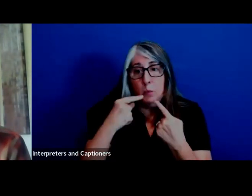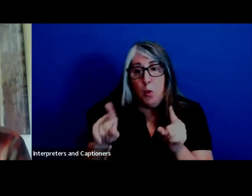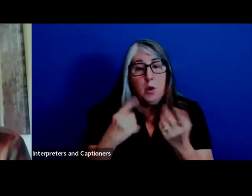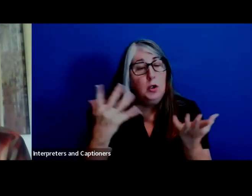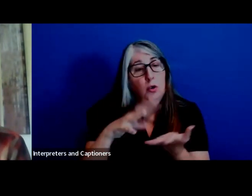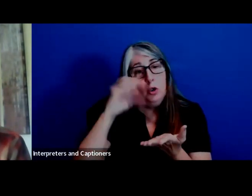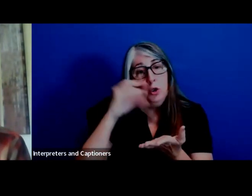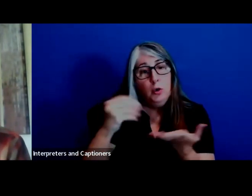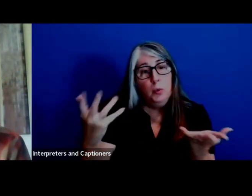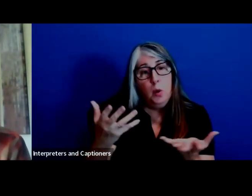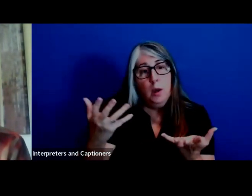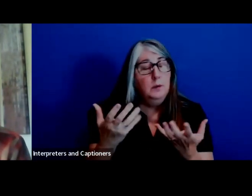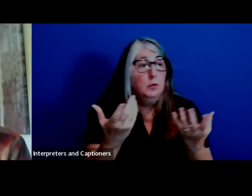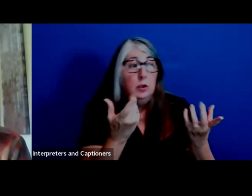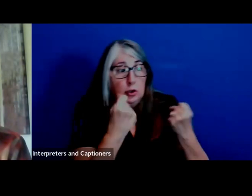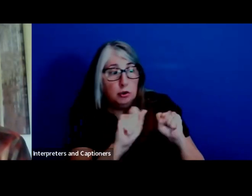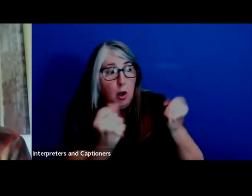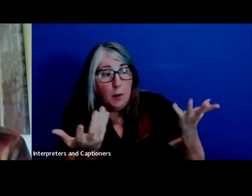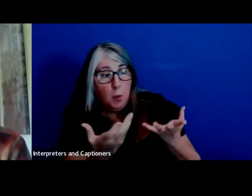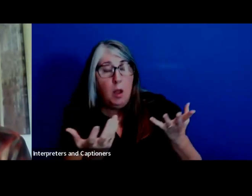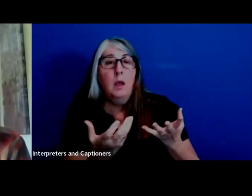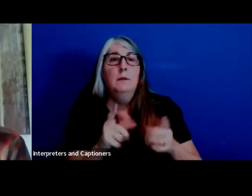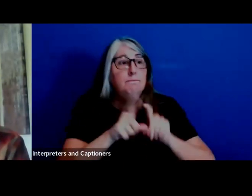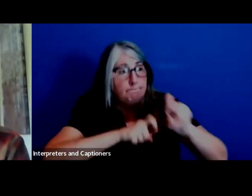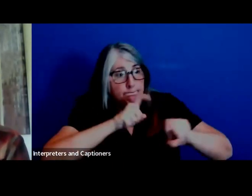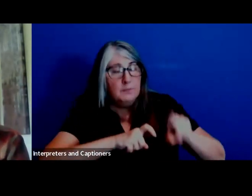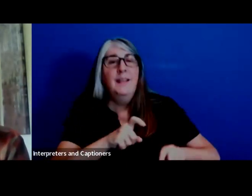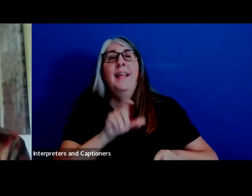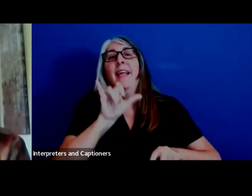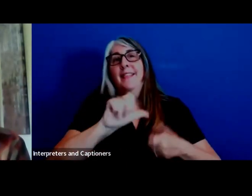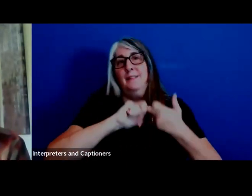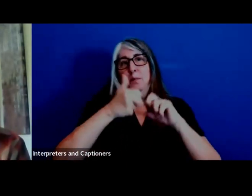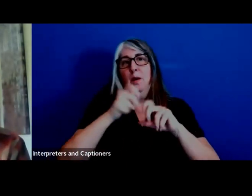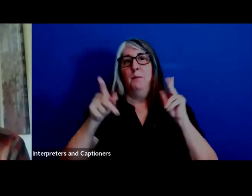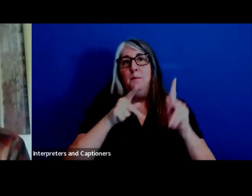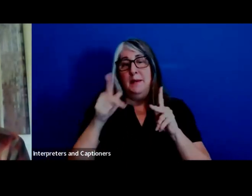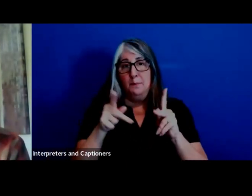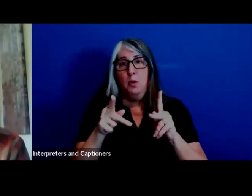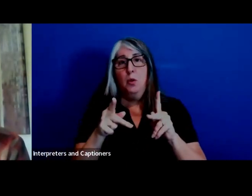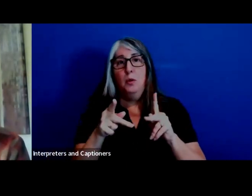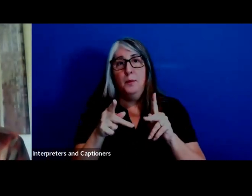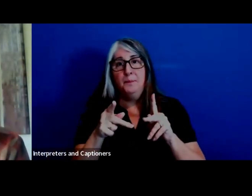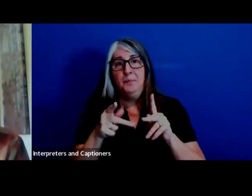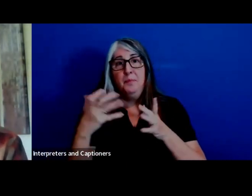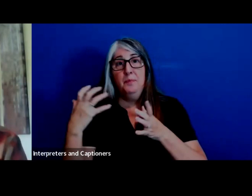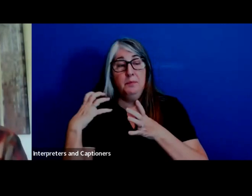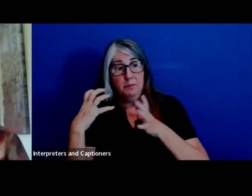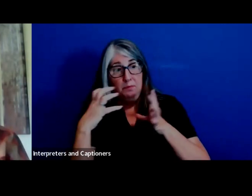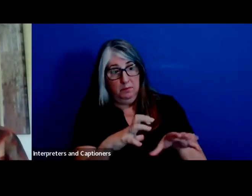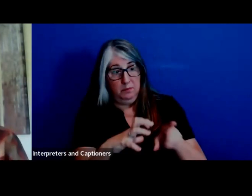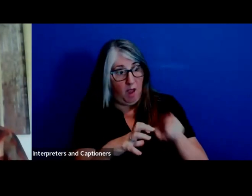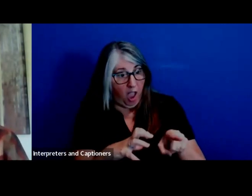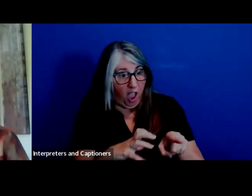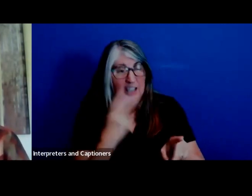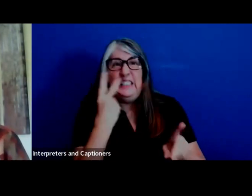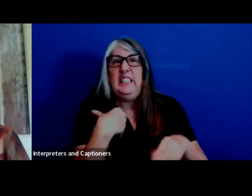learn and what else can we try? And I think that's a lot of where these go wrong and people kind of put the kibosh on them is when it's like, oh, well, this is